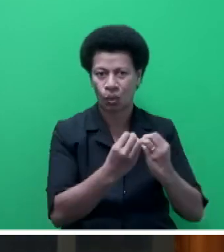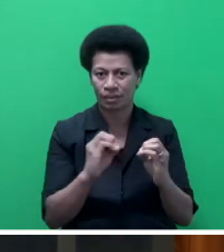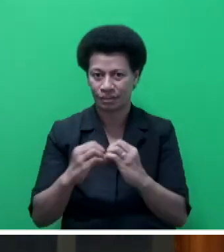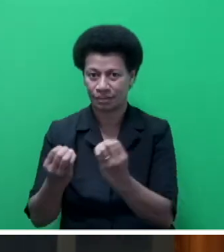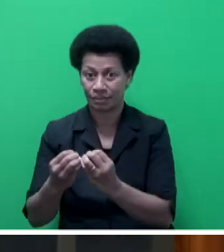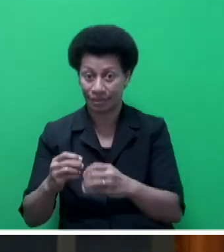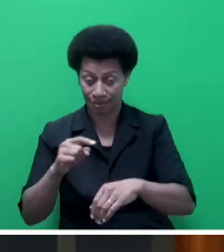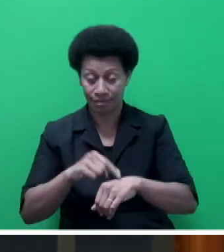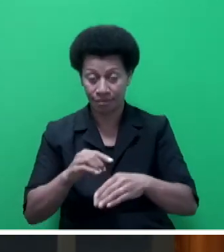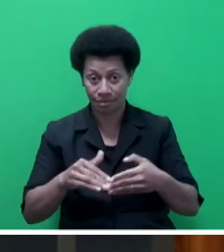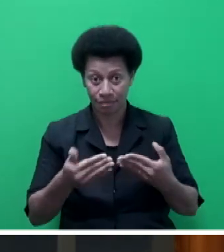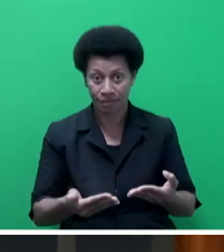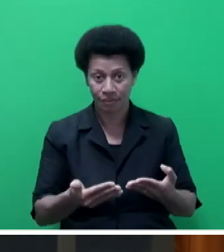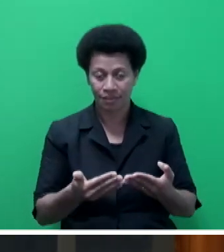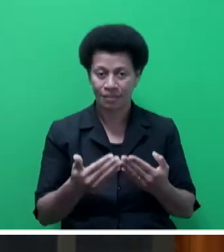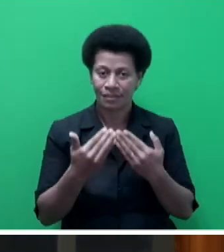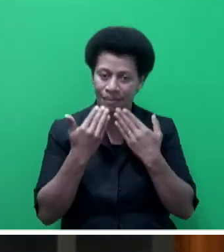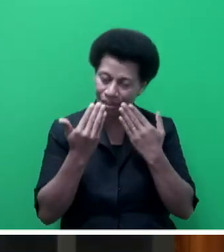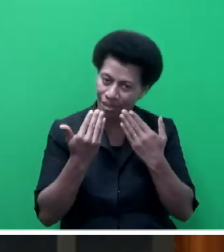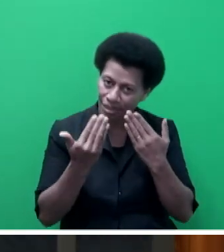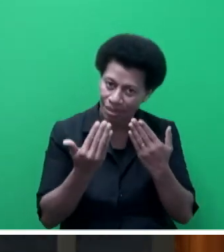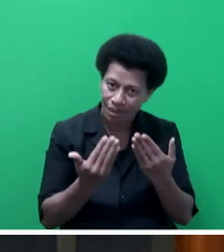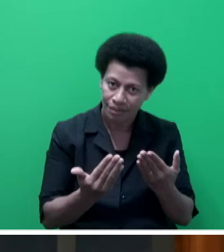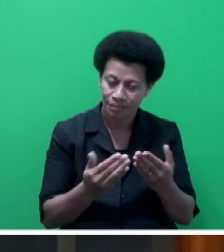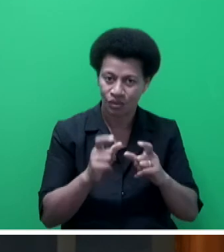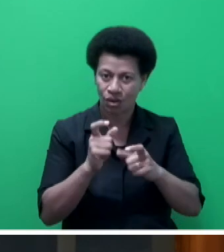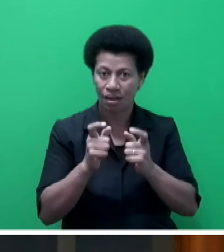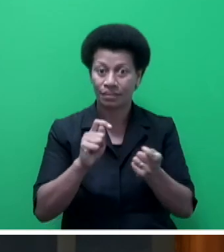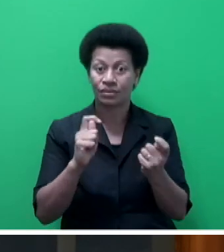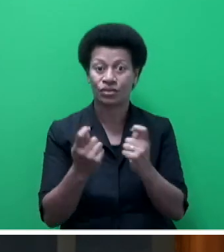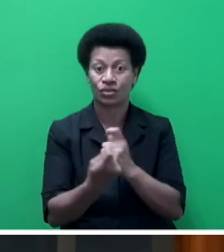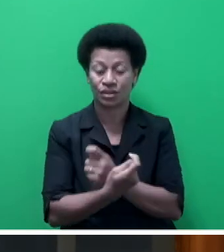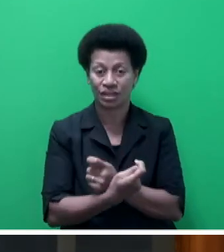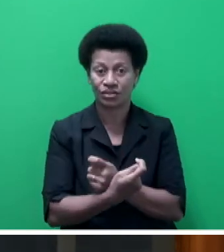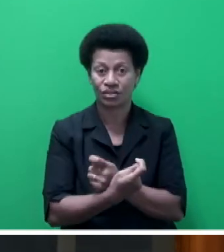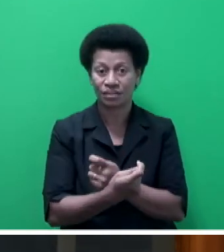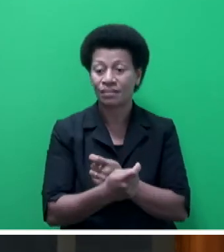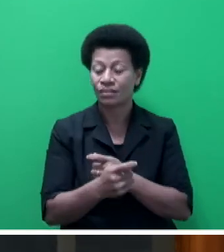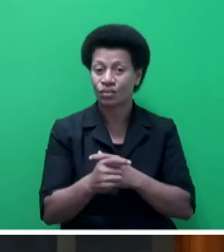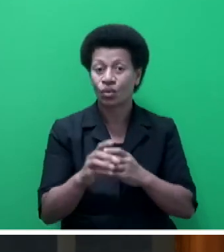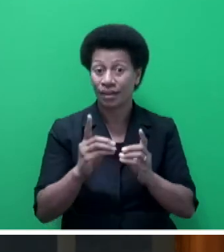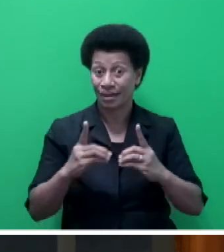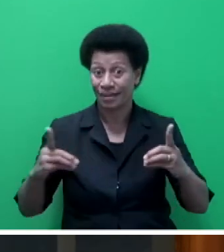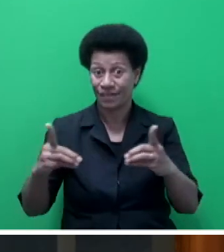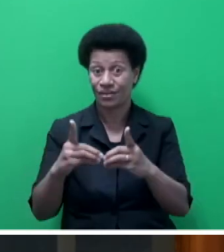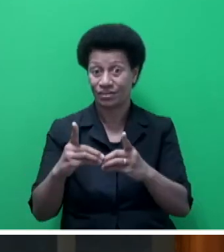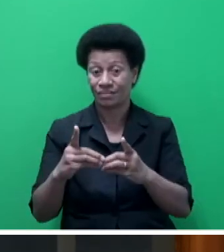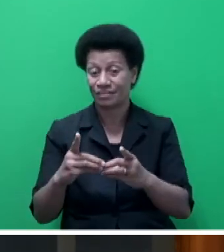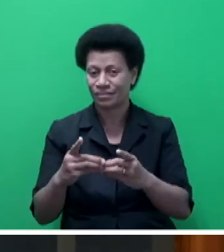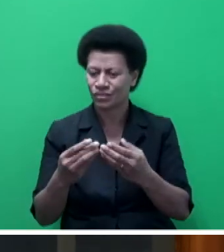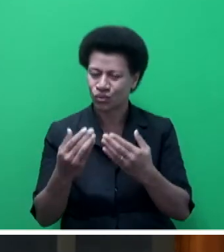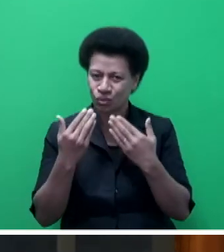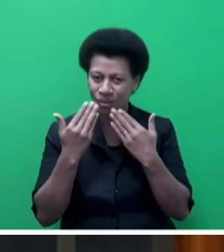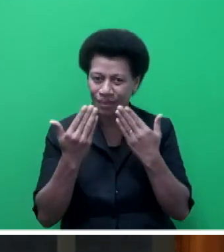Speaker said, my sincere gratitude to the Climate Change and International Cooperation Division of the Ministry for Economy and